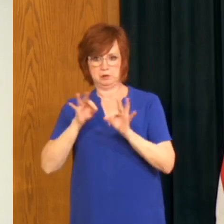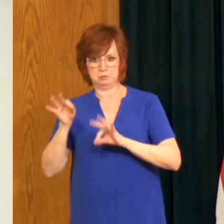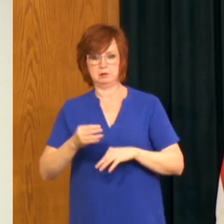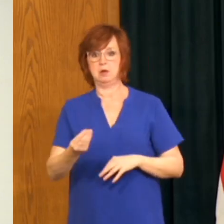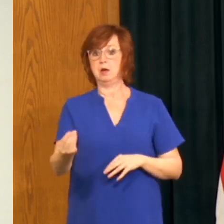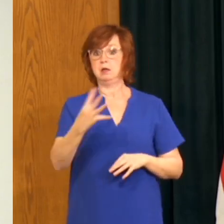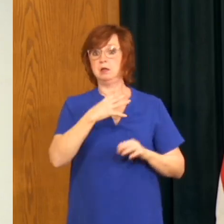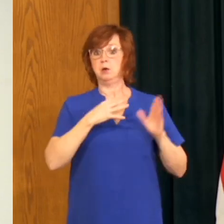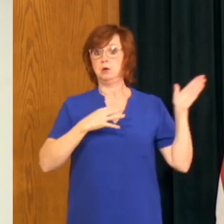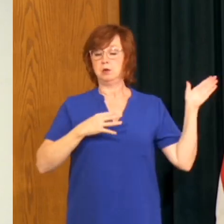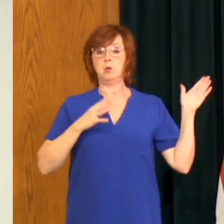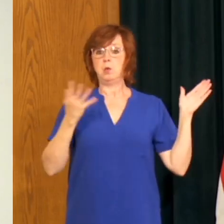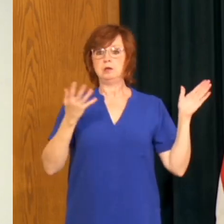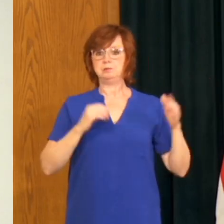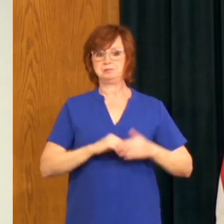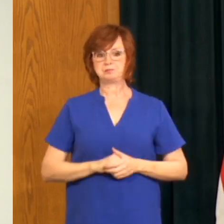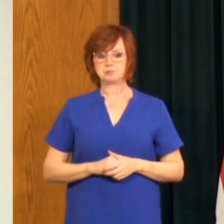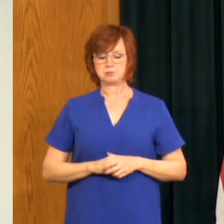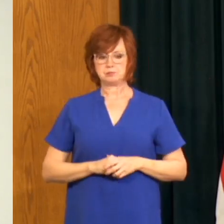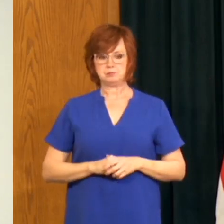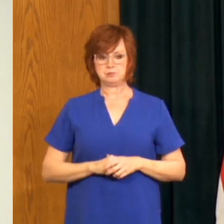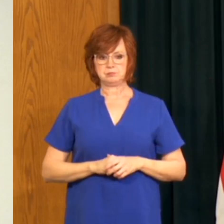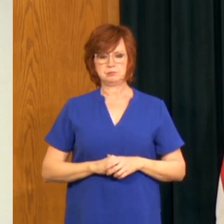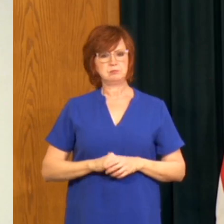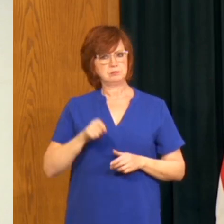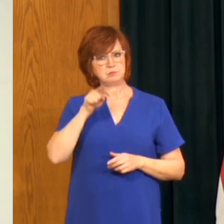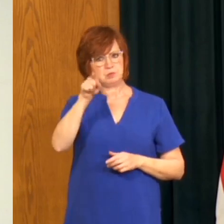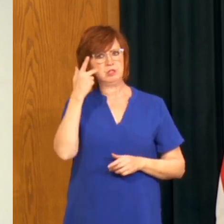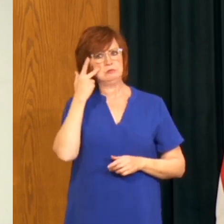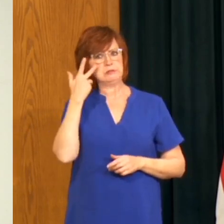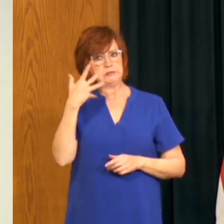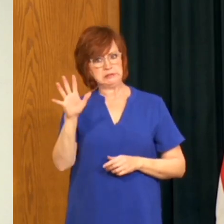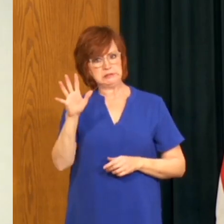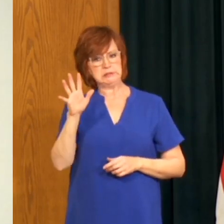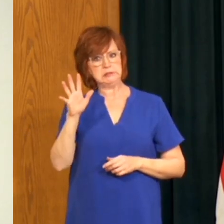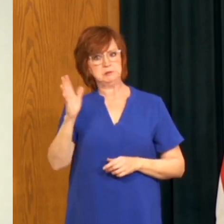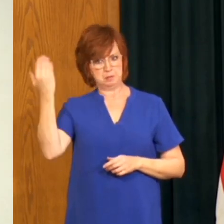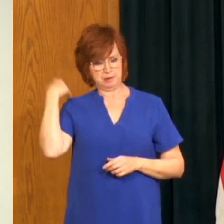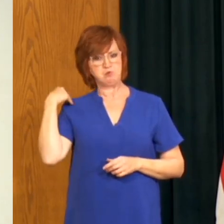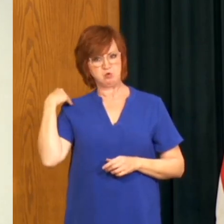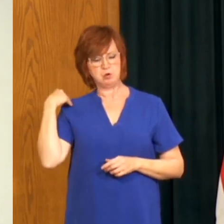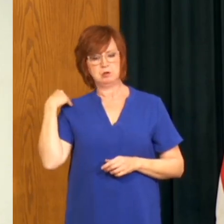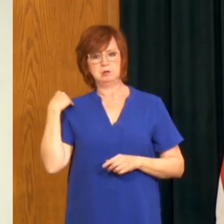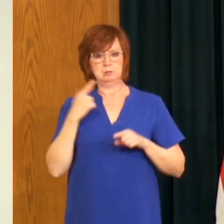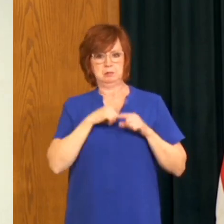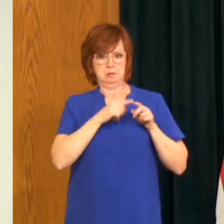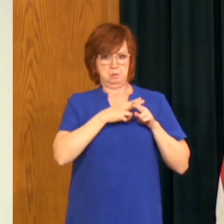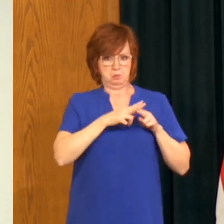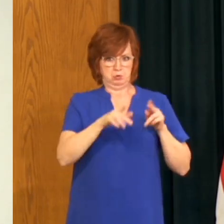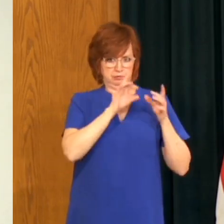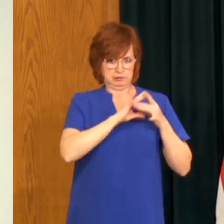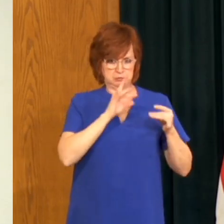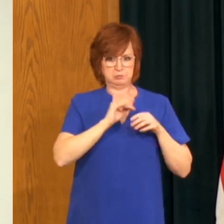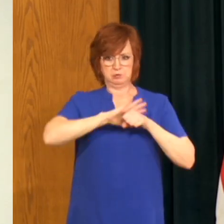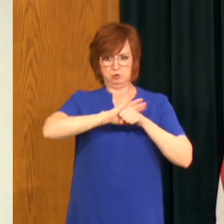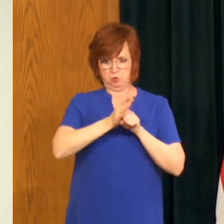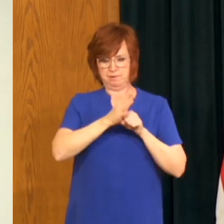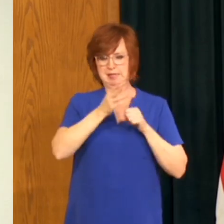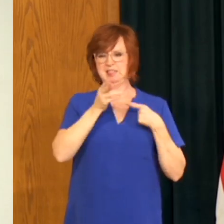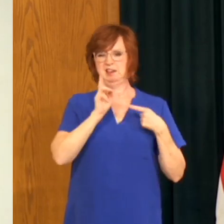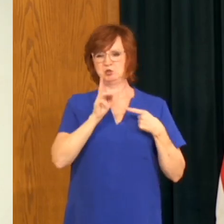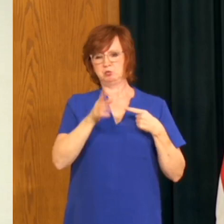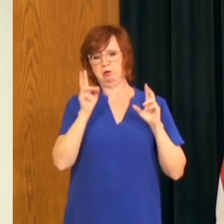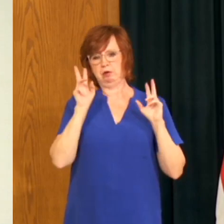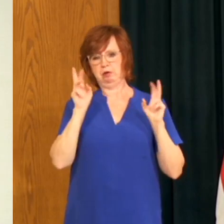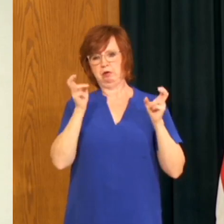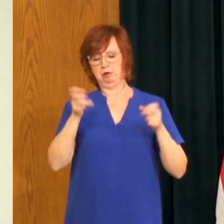slides, I'm just going to show some slides that have been shown in the past, but just to revisit a brief history of COVID. So,